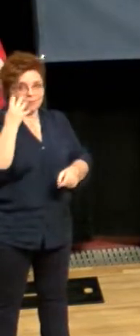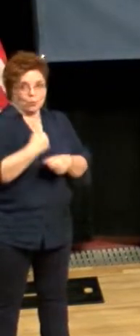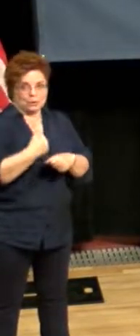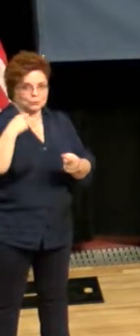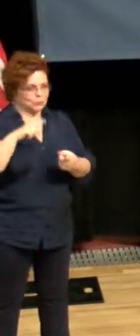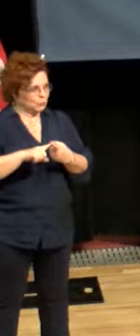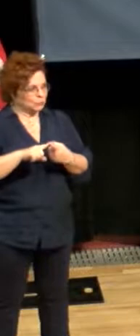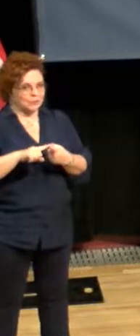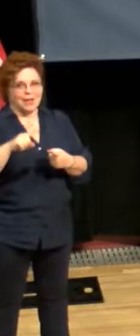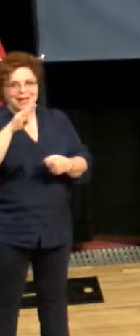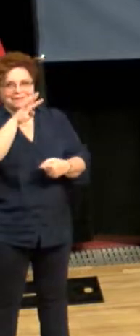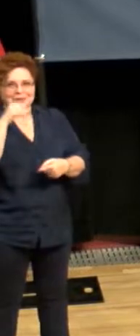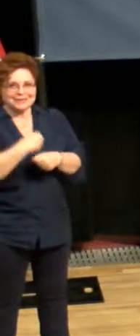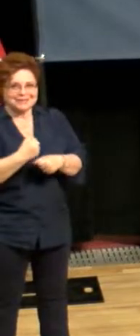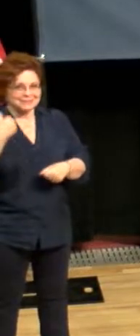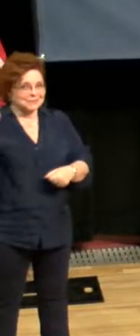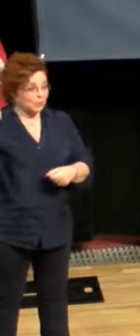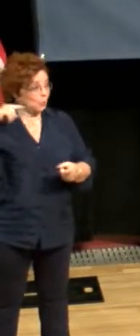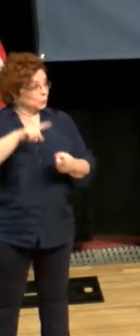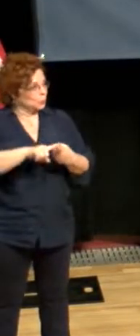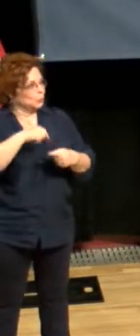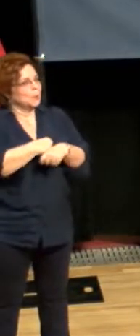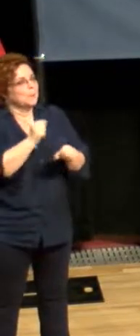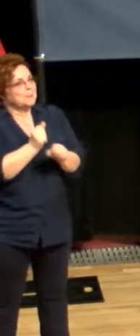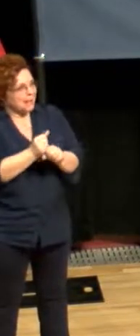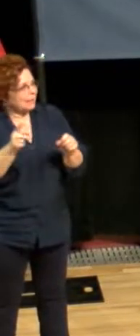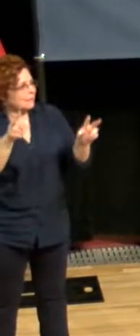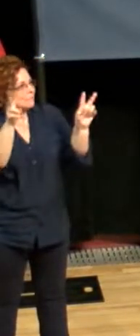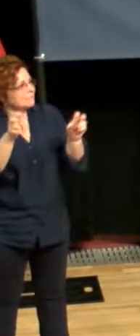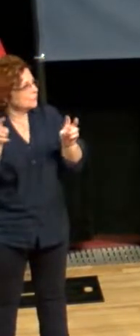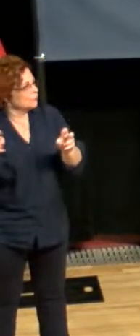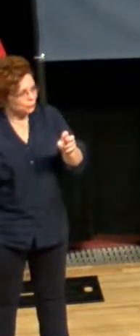and 40 years ago to make these issues,